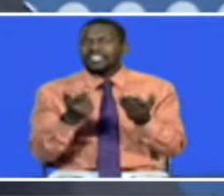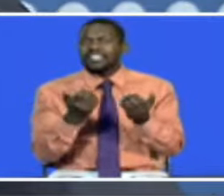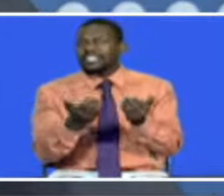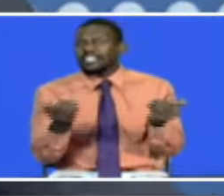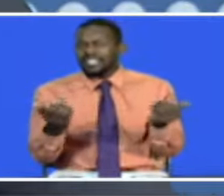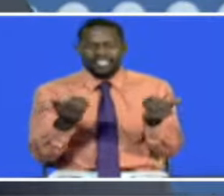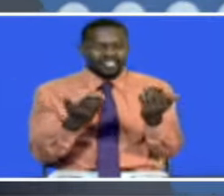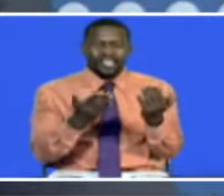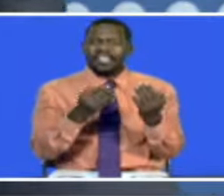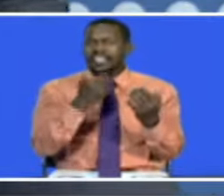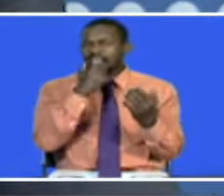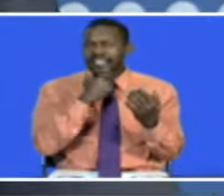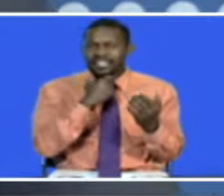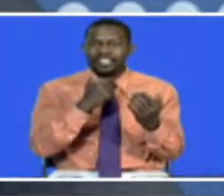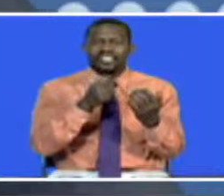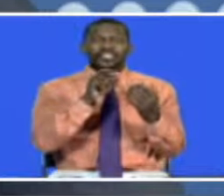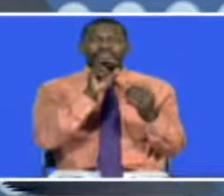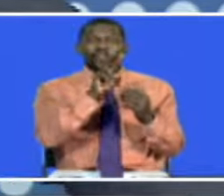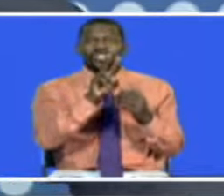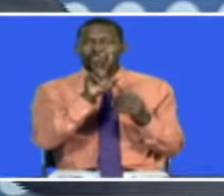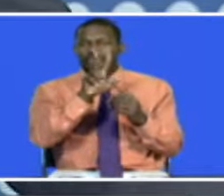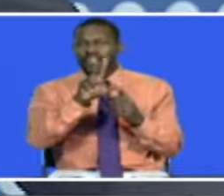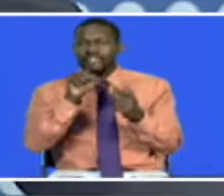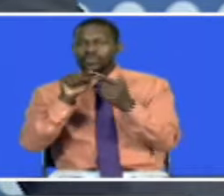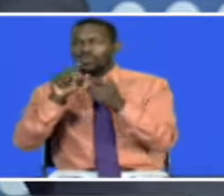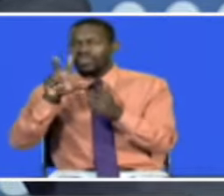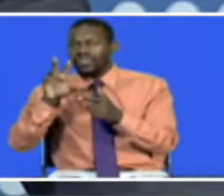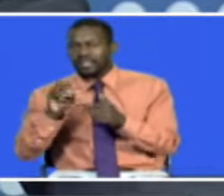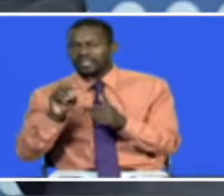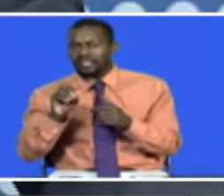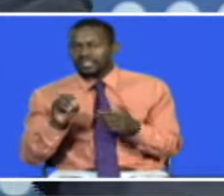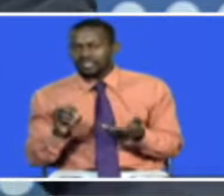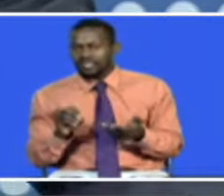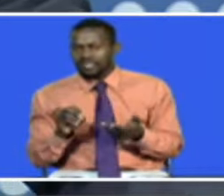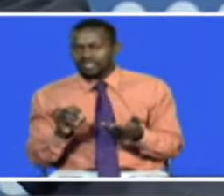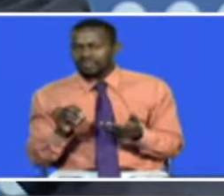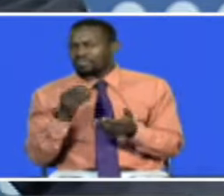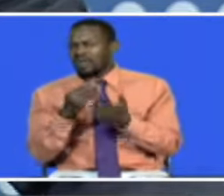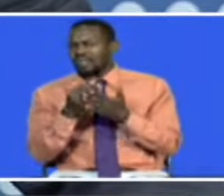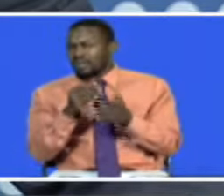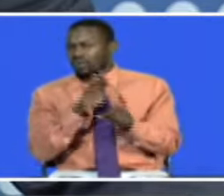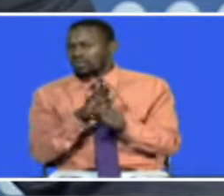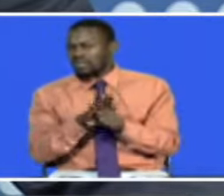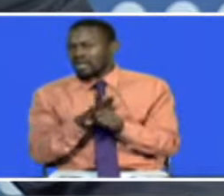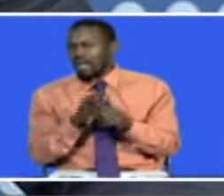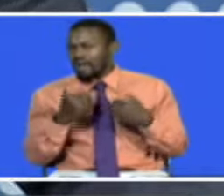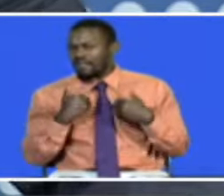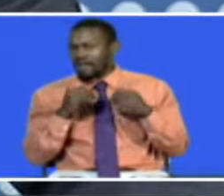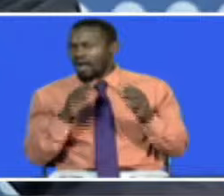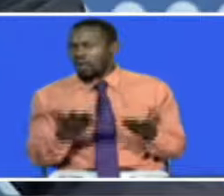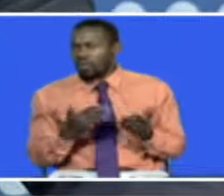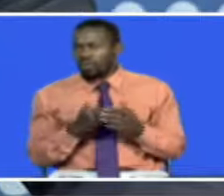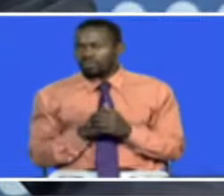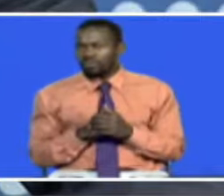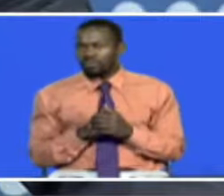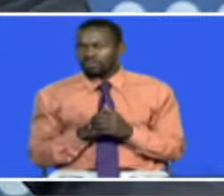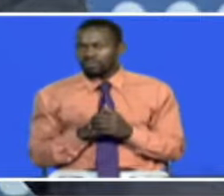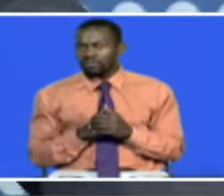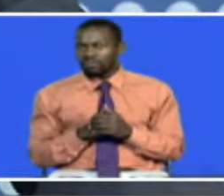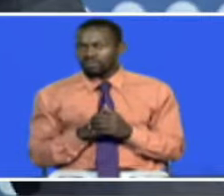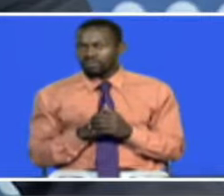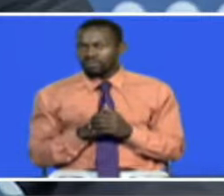and 30 can go to a bank and secure 600 million debt? Hey, can you see? You and I are trying to increase our Fuliza limit today to